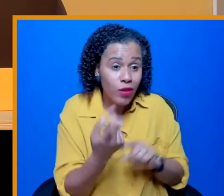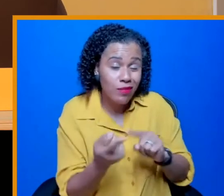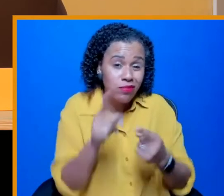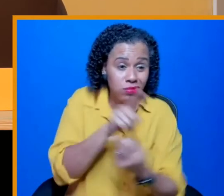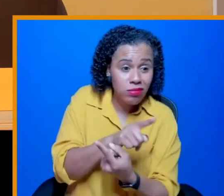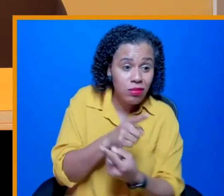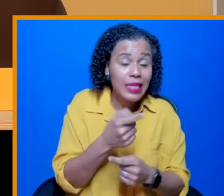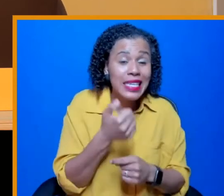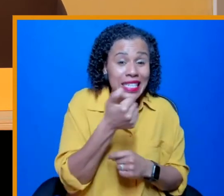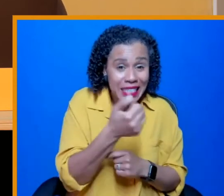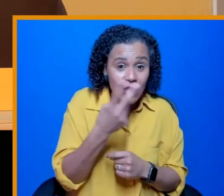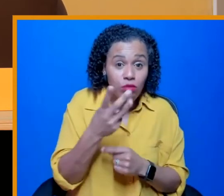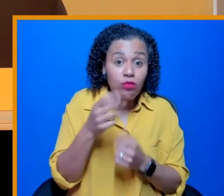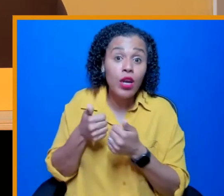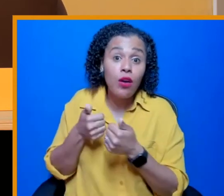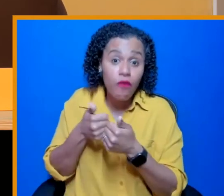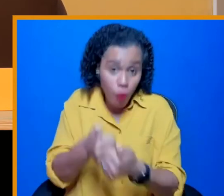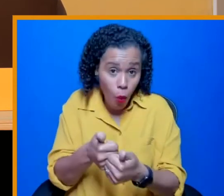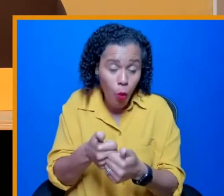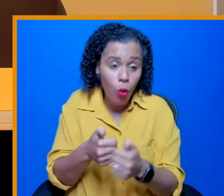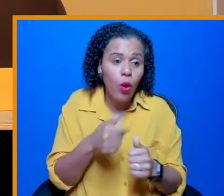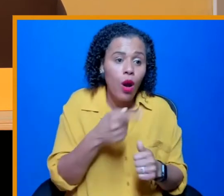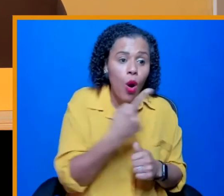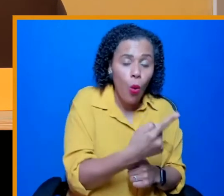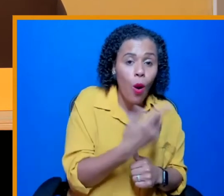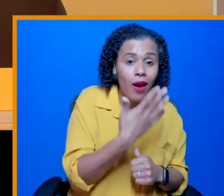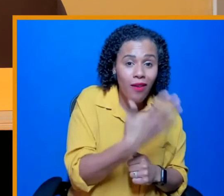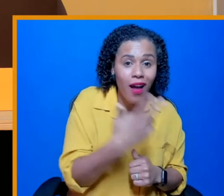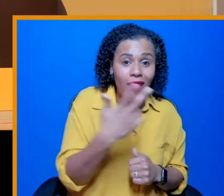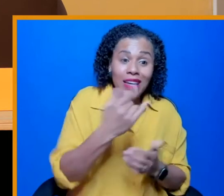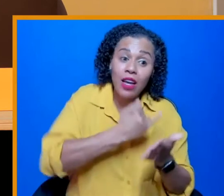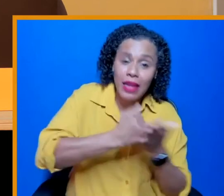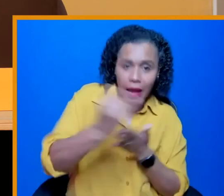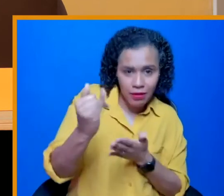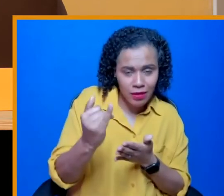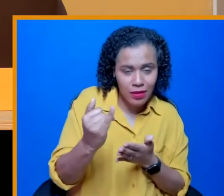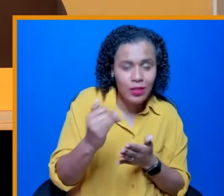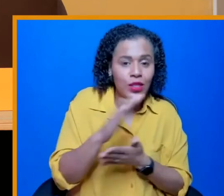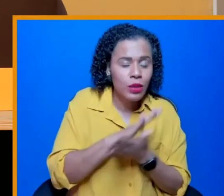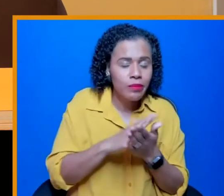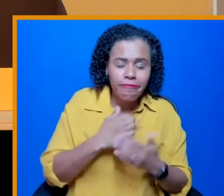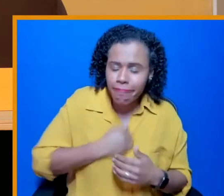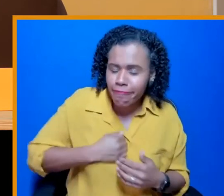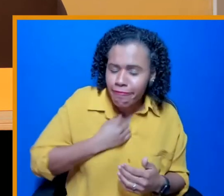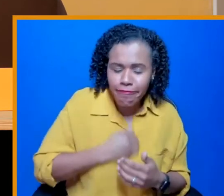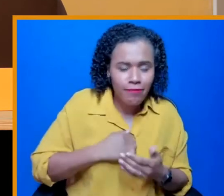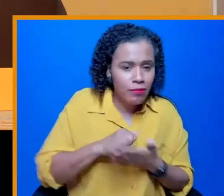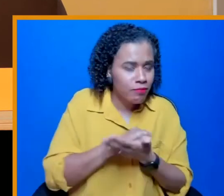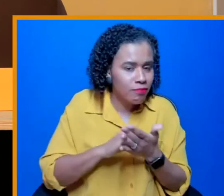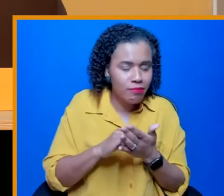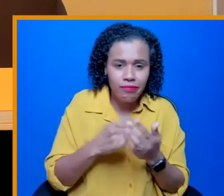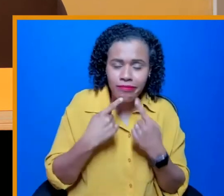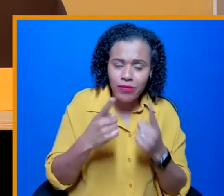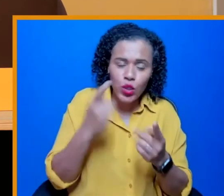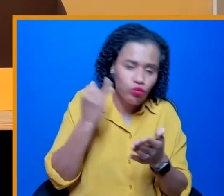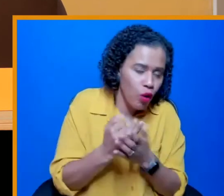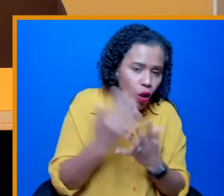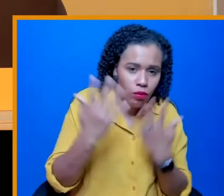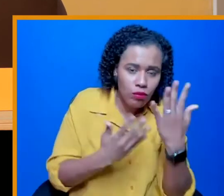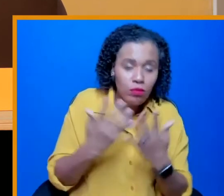votes for and 158 votes against. So many apologies for that. So that as Amendment 3 is